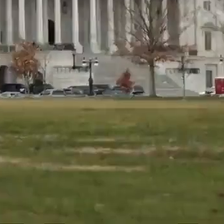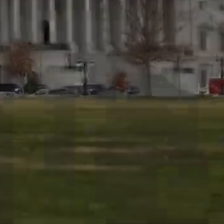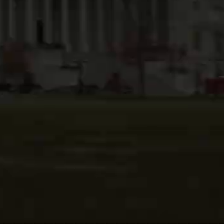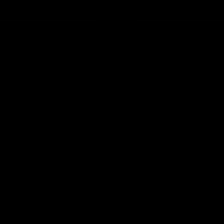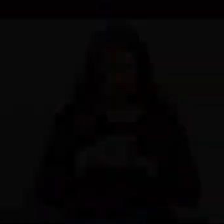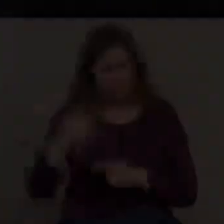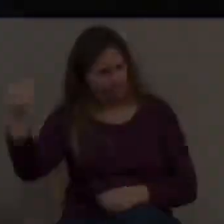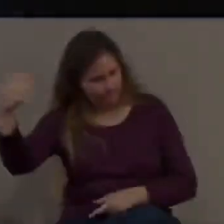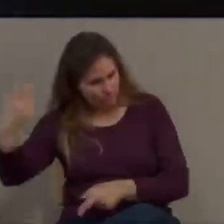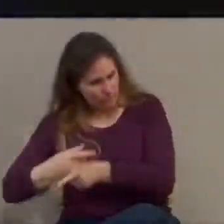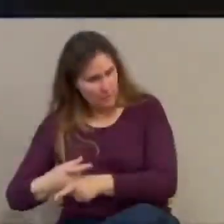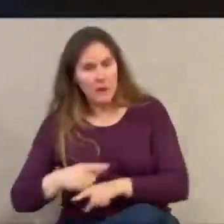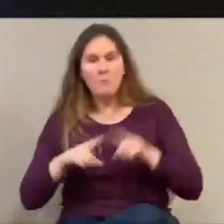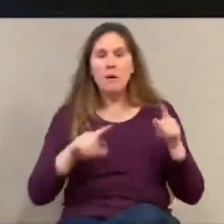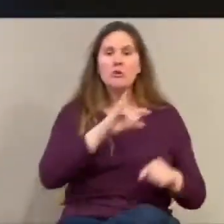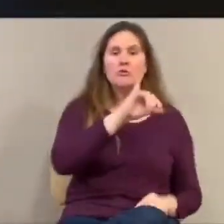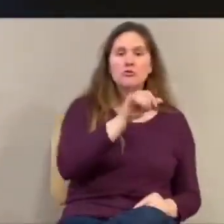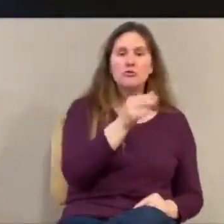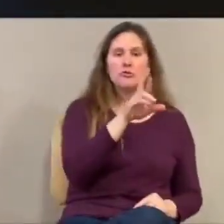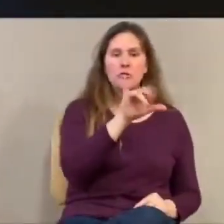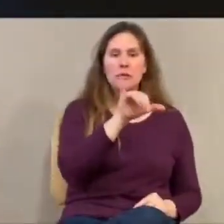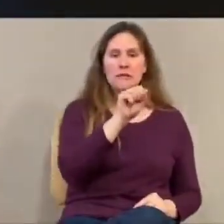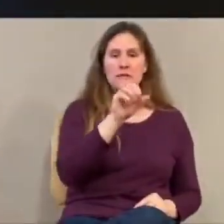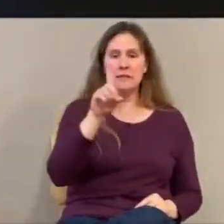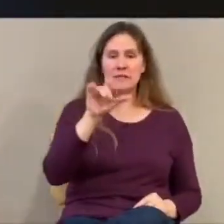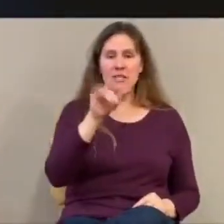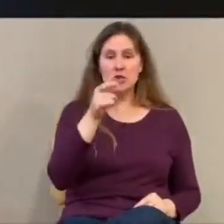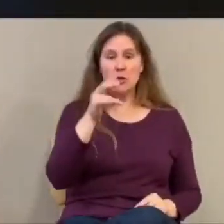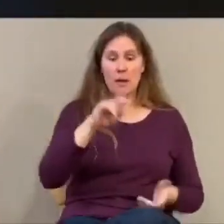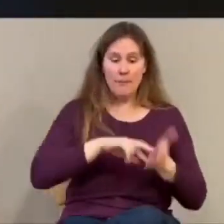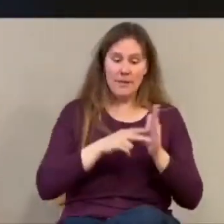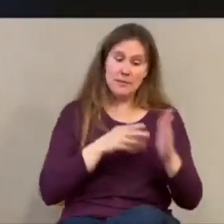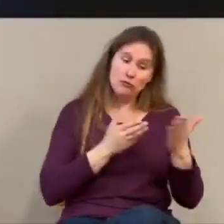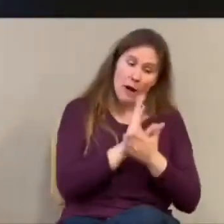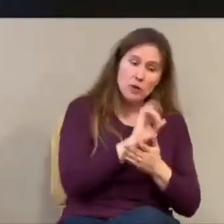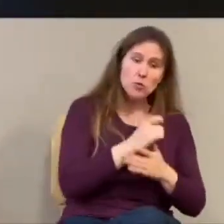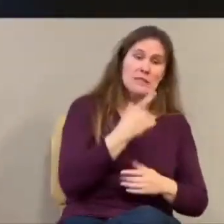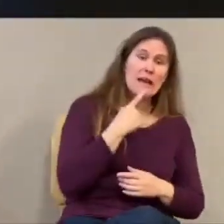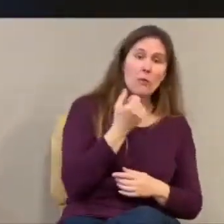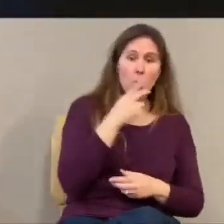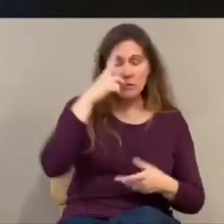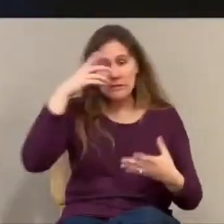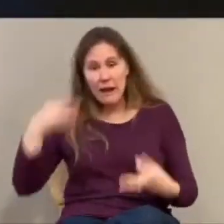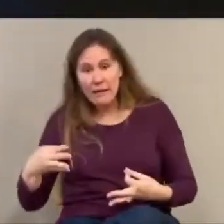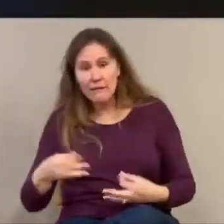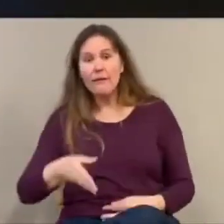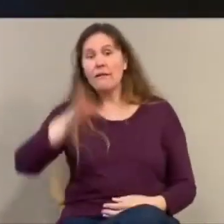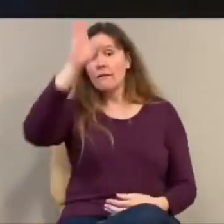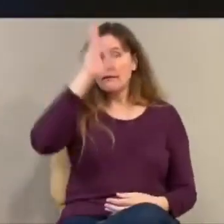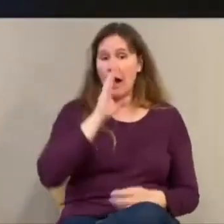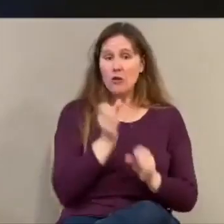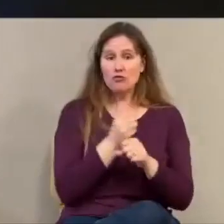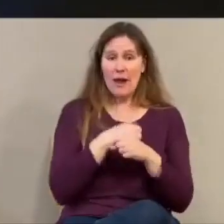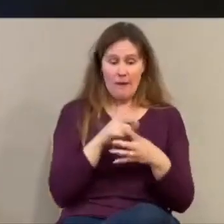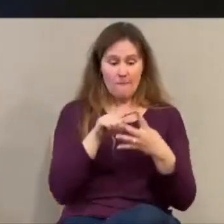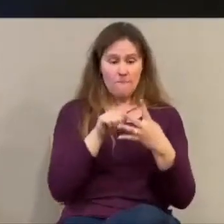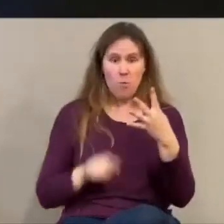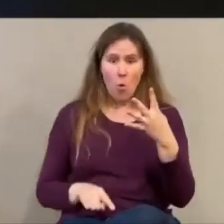Eppard. Jurisdiction means to have the right to say or decide. God created